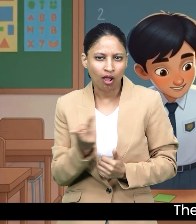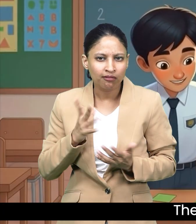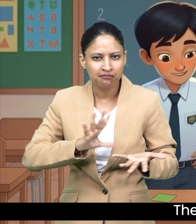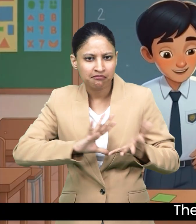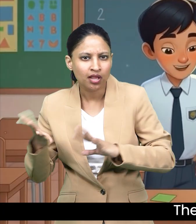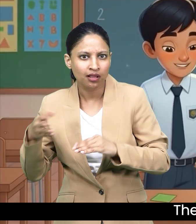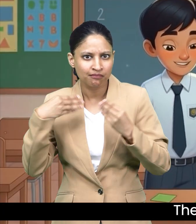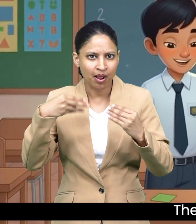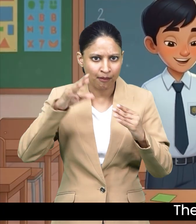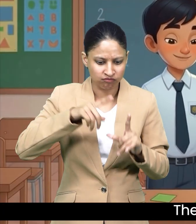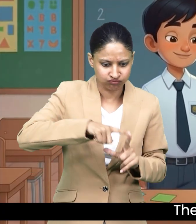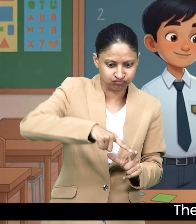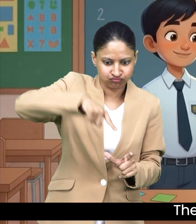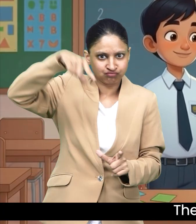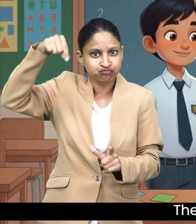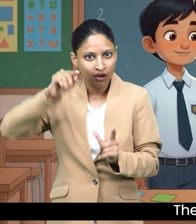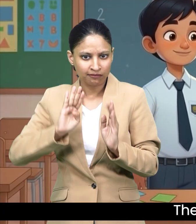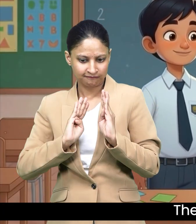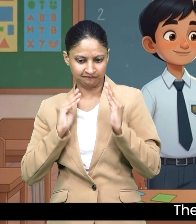They put their pieces together,